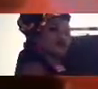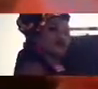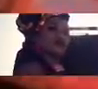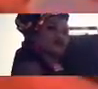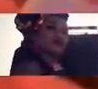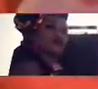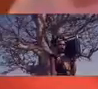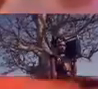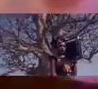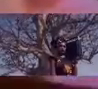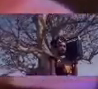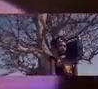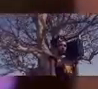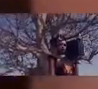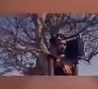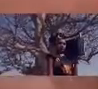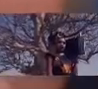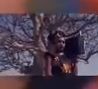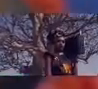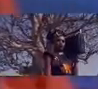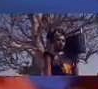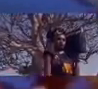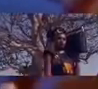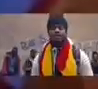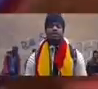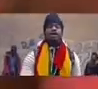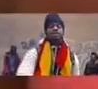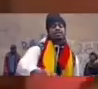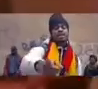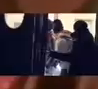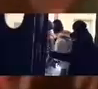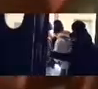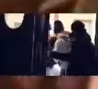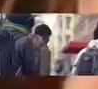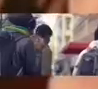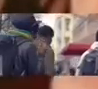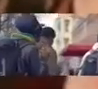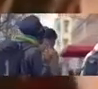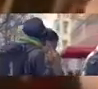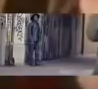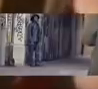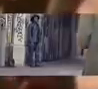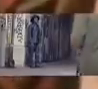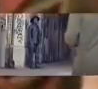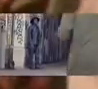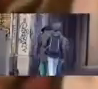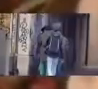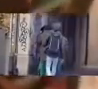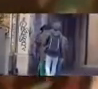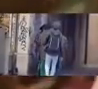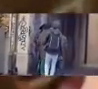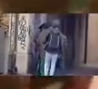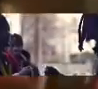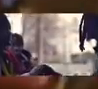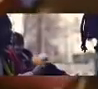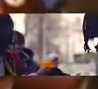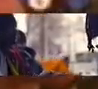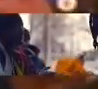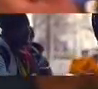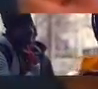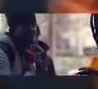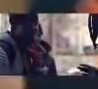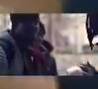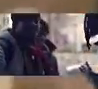Come let me stand up and start a revolution. No disappointment of elevation. Have you keep your head above